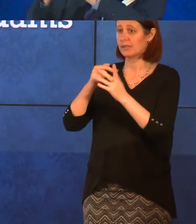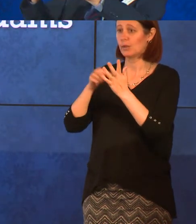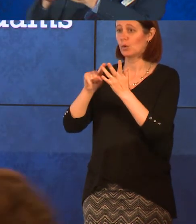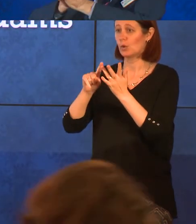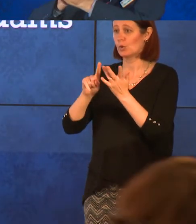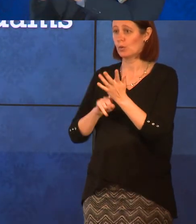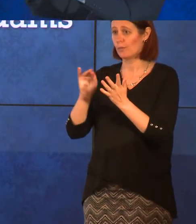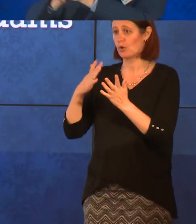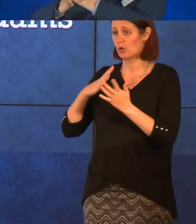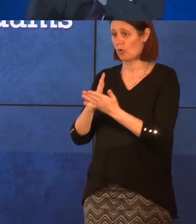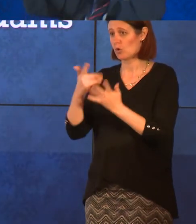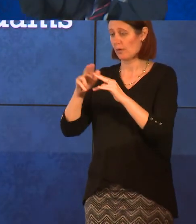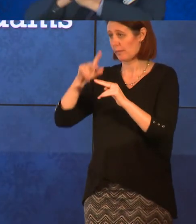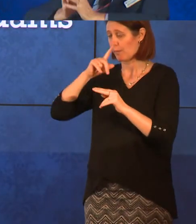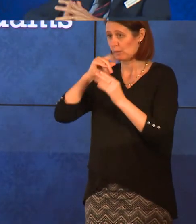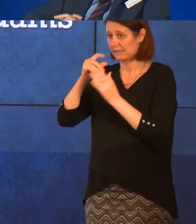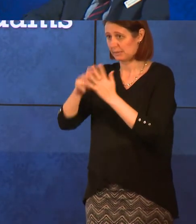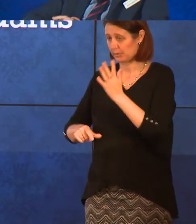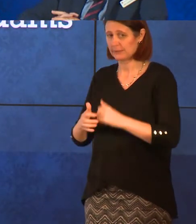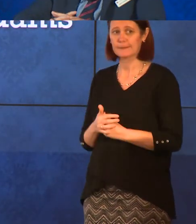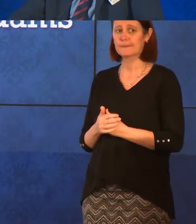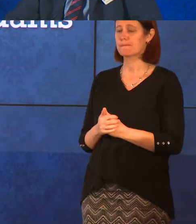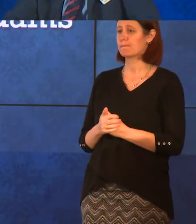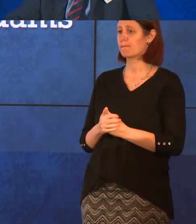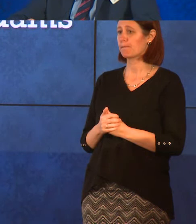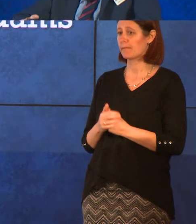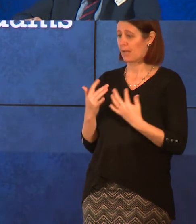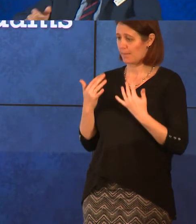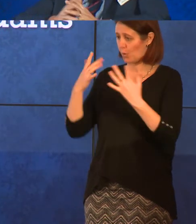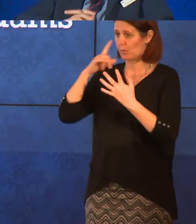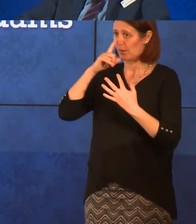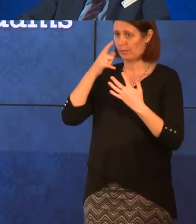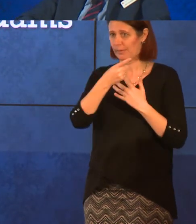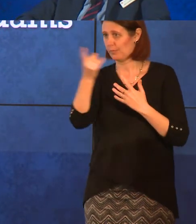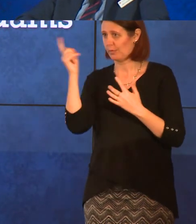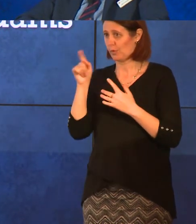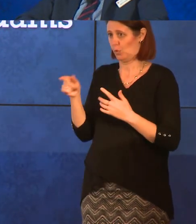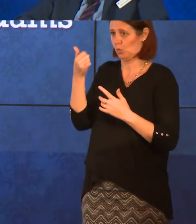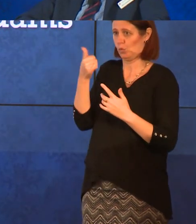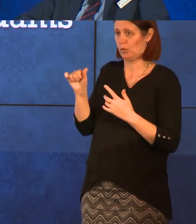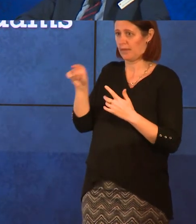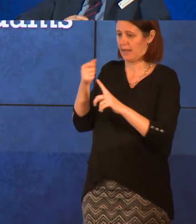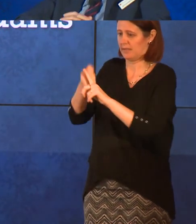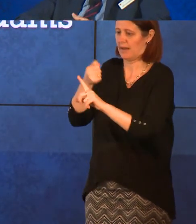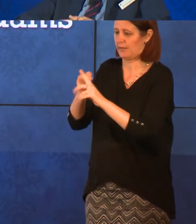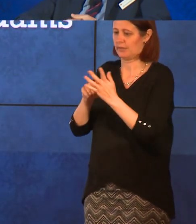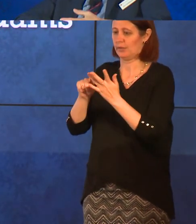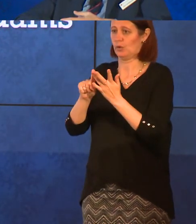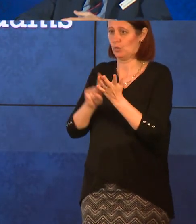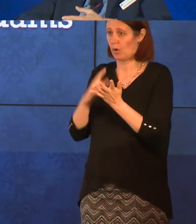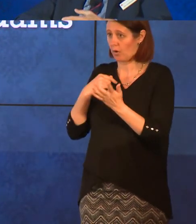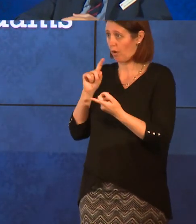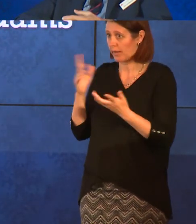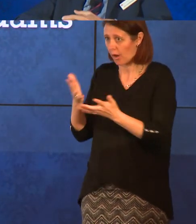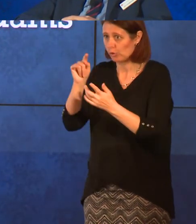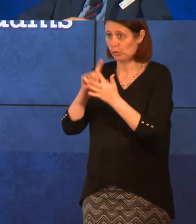Persons with Disabilities, and Trevor, I know, looking around at multiple people in the room who frequently utilise it as an advocacy tool, and I encourage you to continue